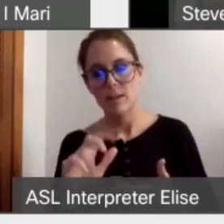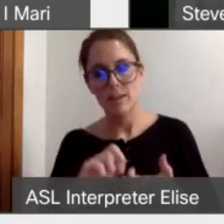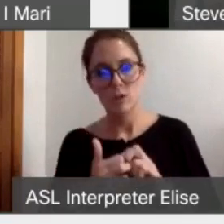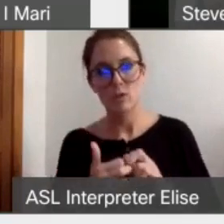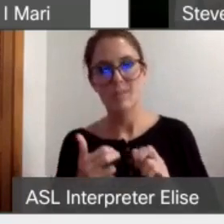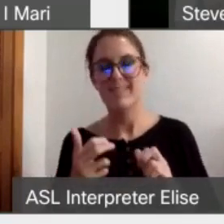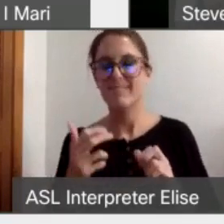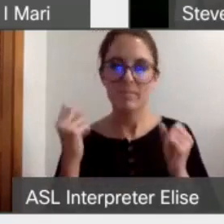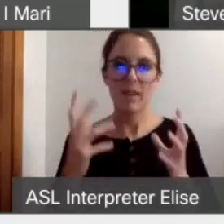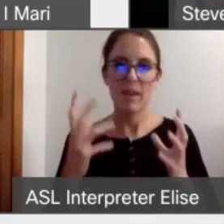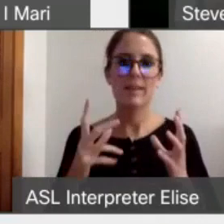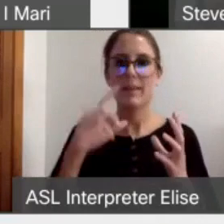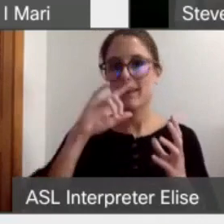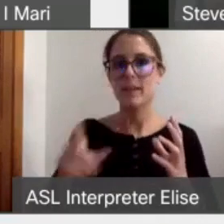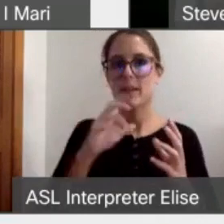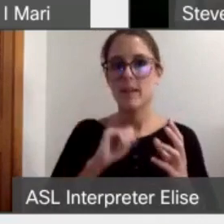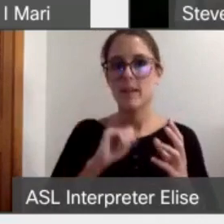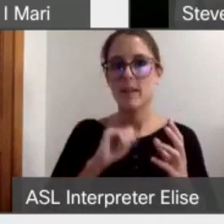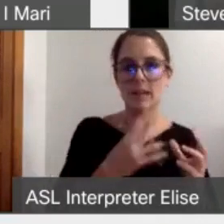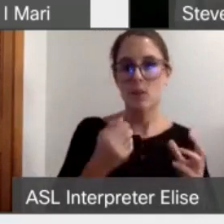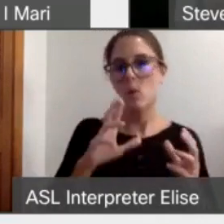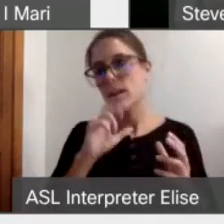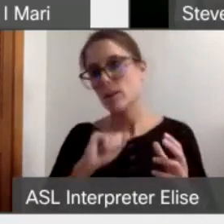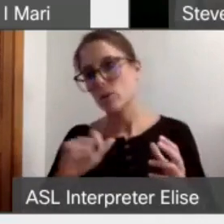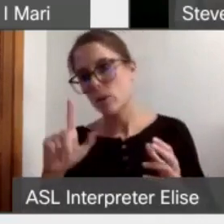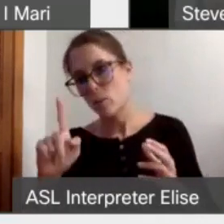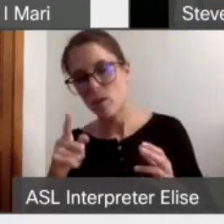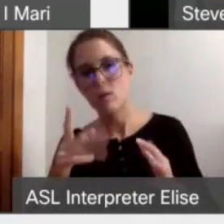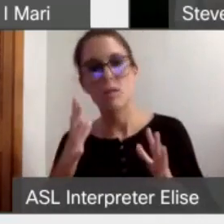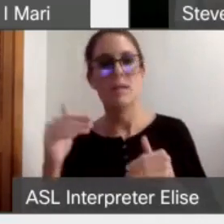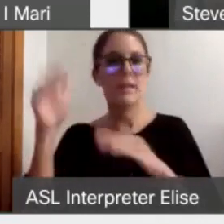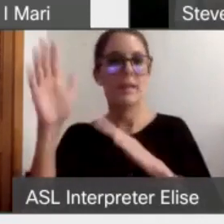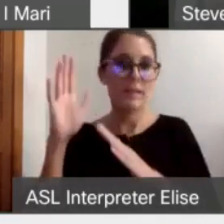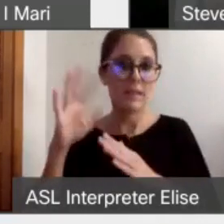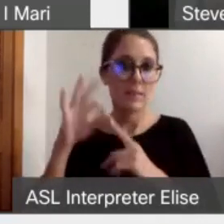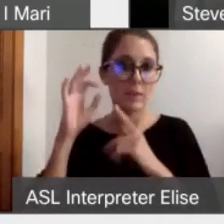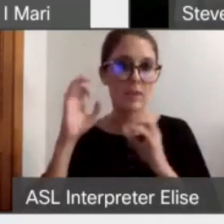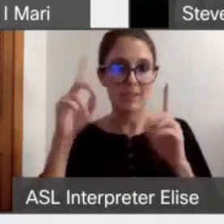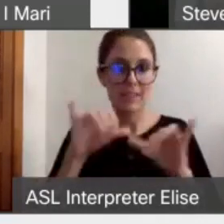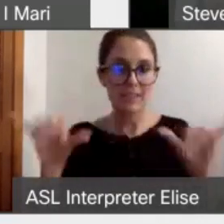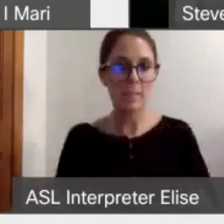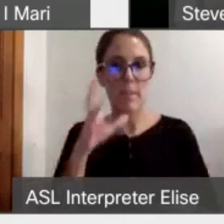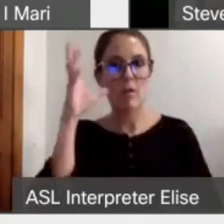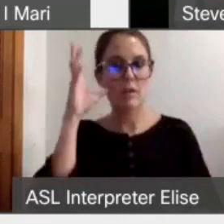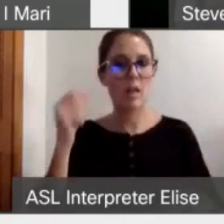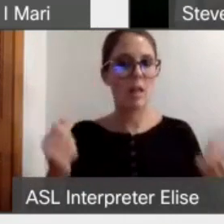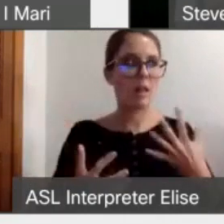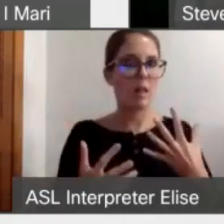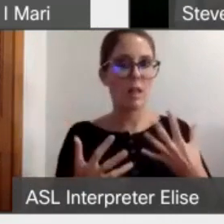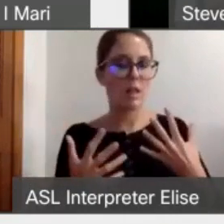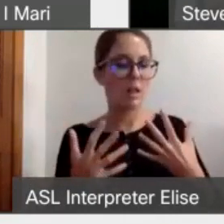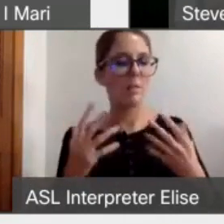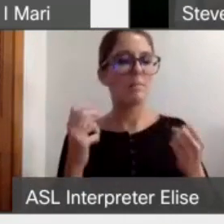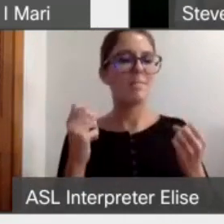18 or 21 and exit the special ed system, the parents are looking at them falling off a cliff. And I get a lot of calls from parents who are like, what's